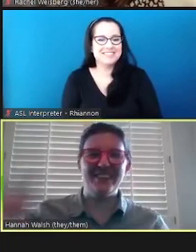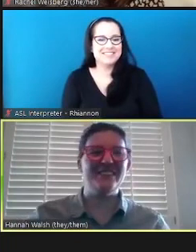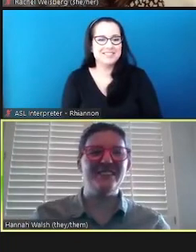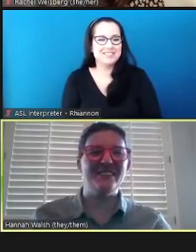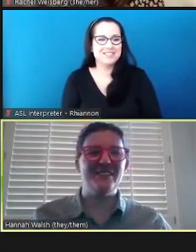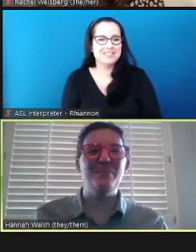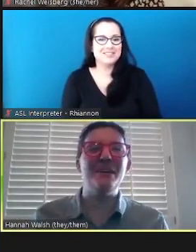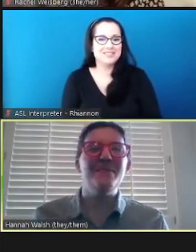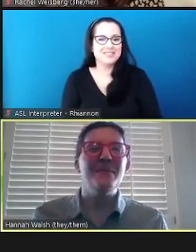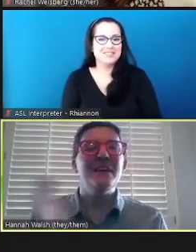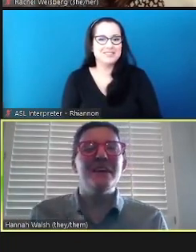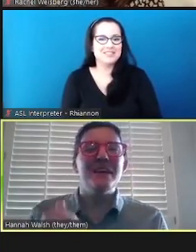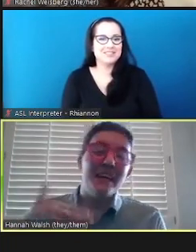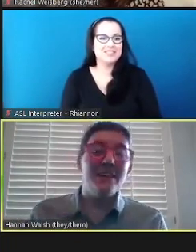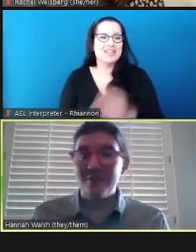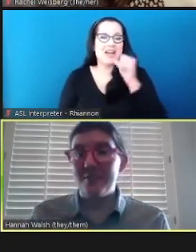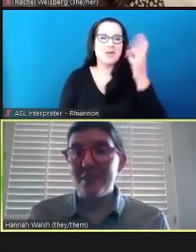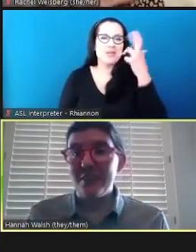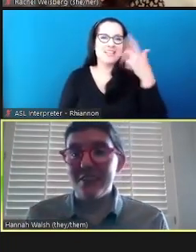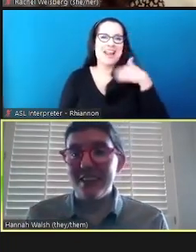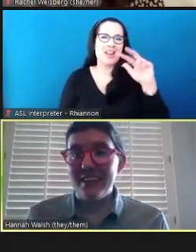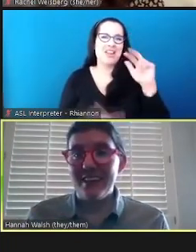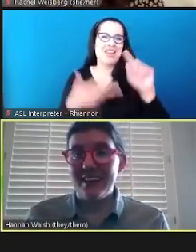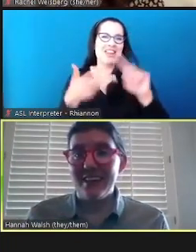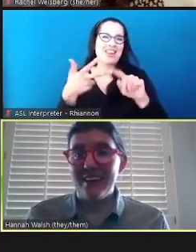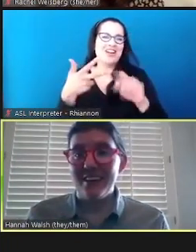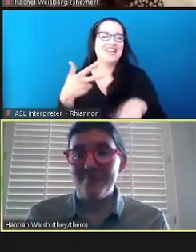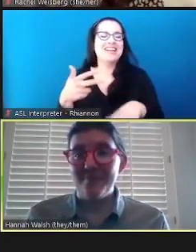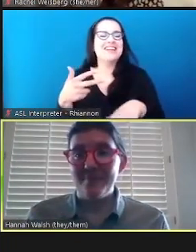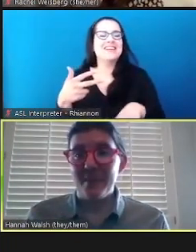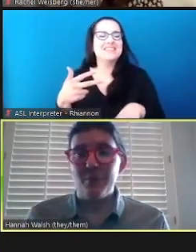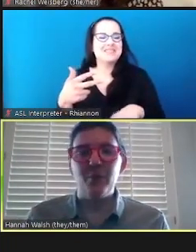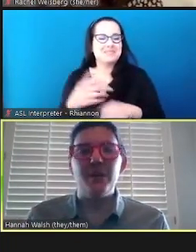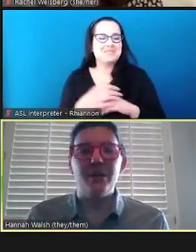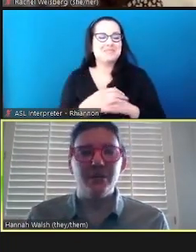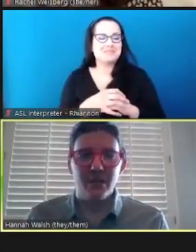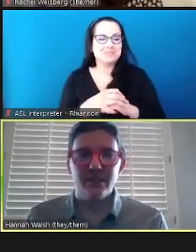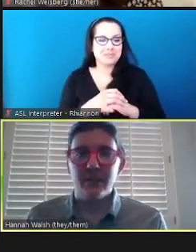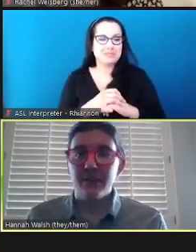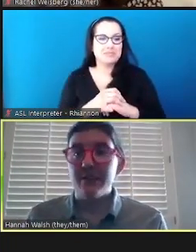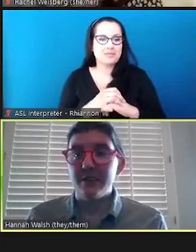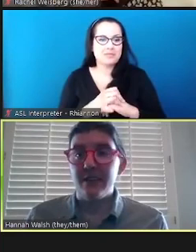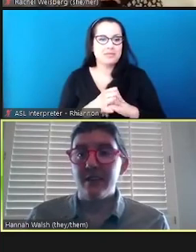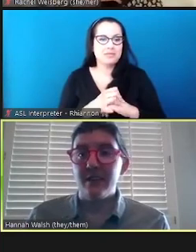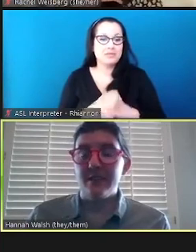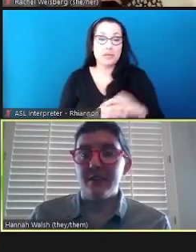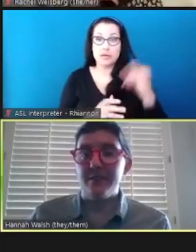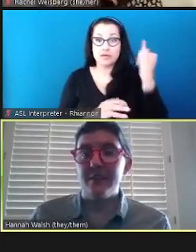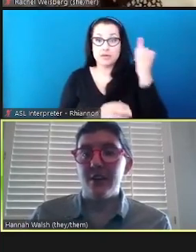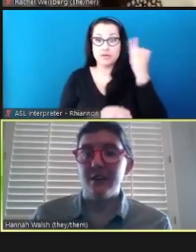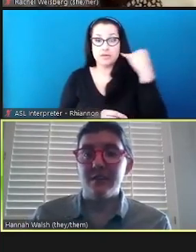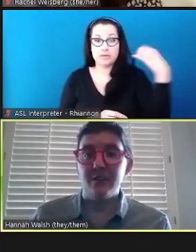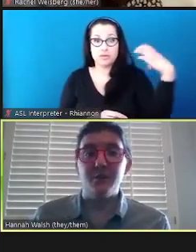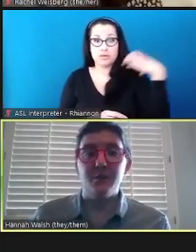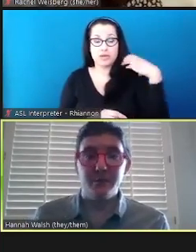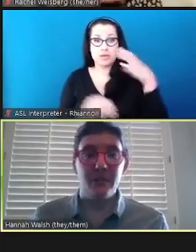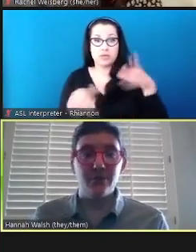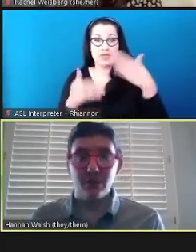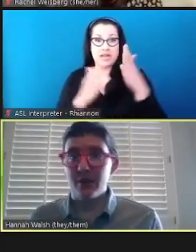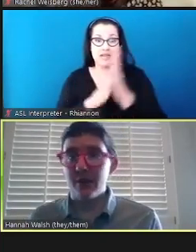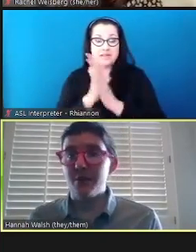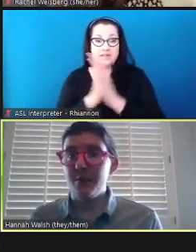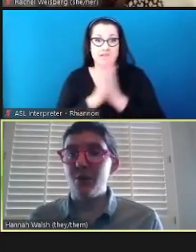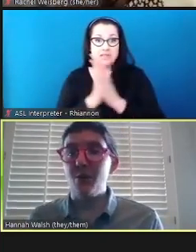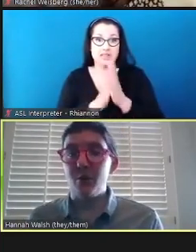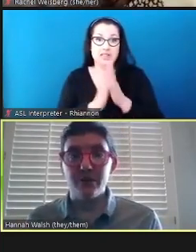didn't realize there was a third bullet. If the employer does give incentives that are considered